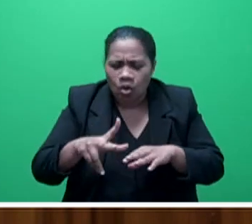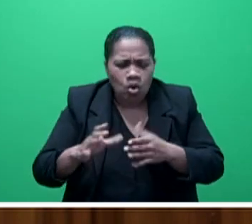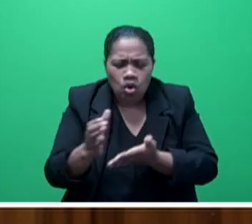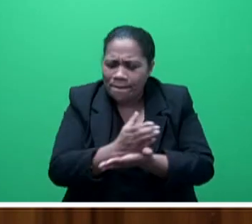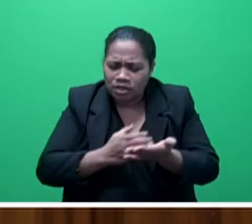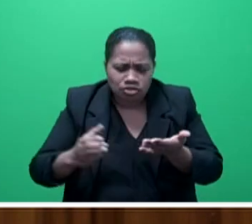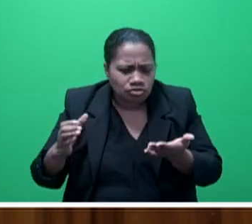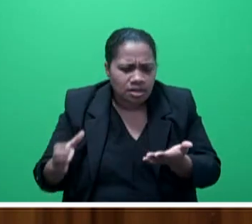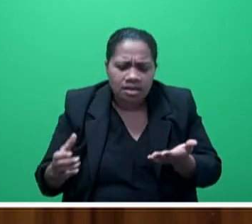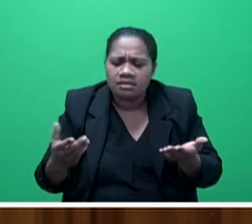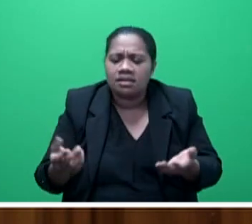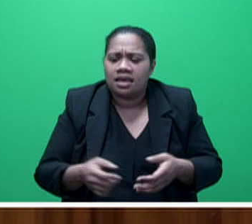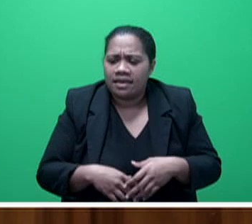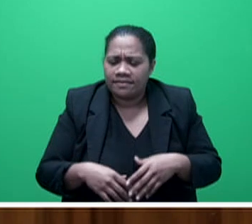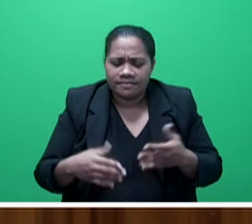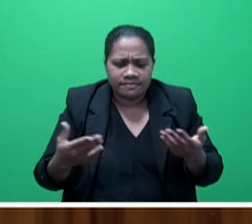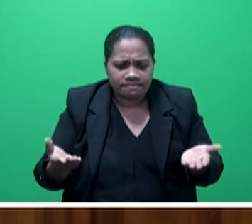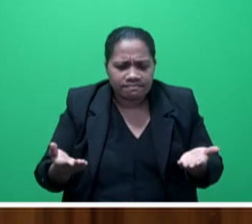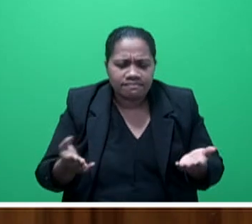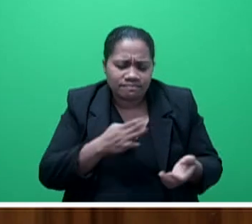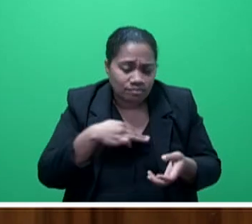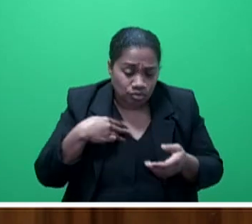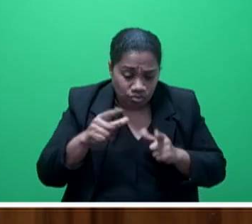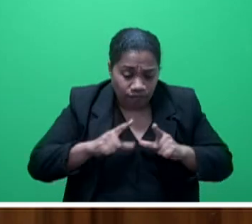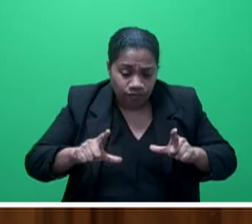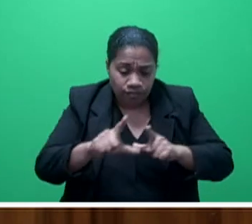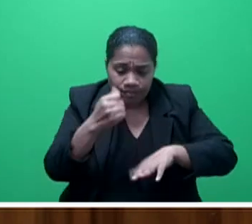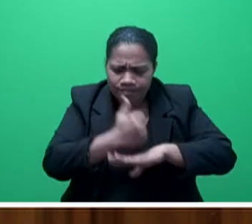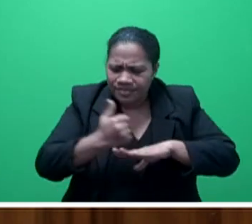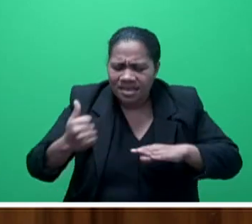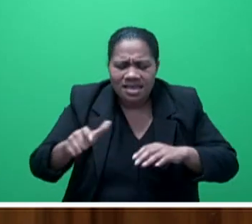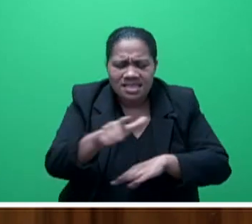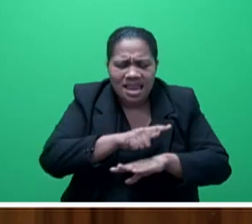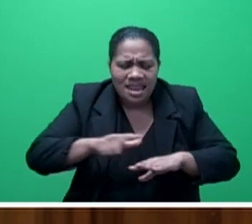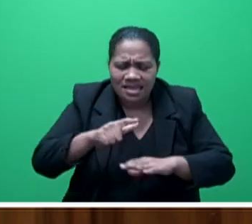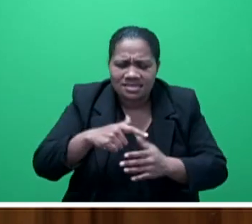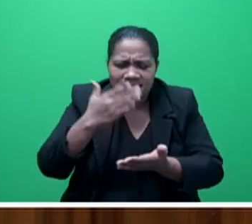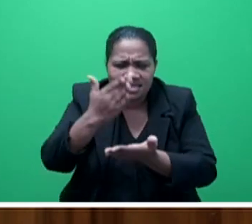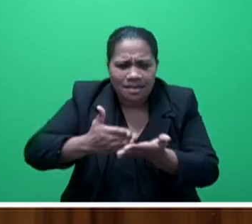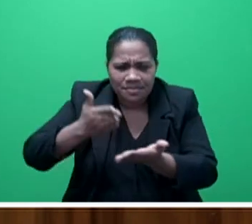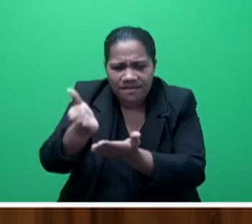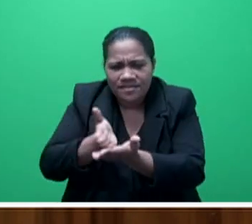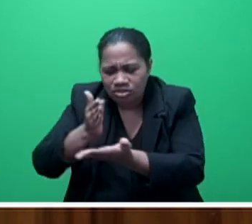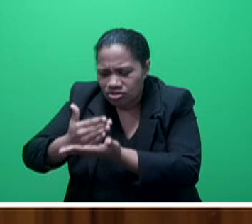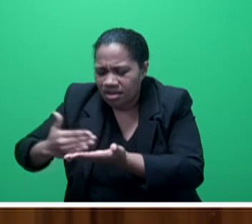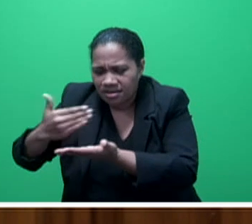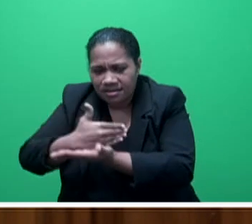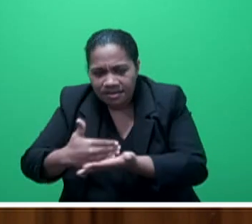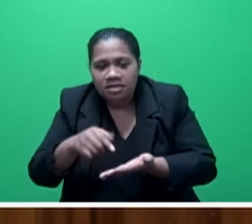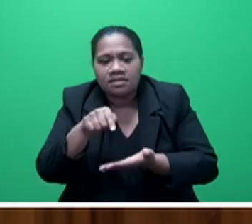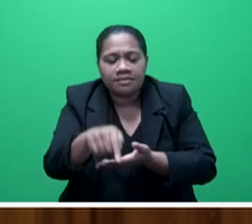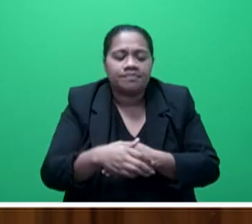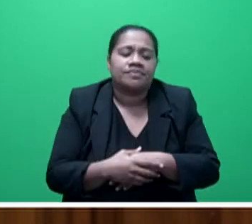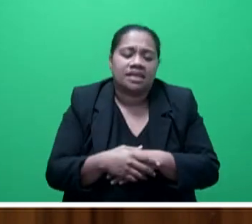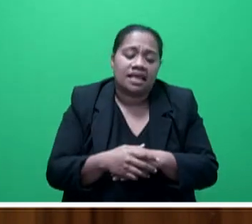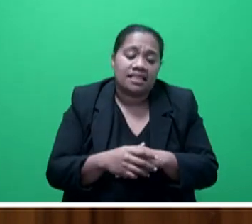stations, satellite market sites for the Ministry of Local Government, Land Subdivision, and the maintenance of state land. The Ministry of Infrastructure and